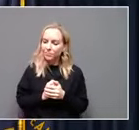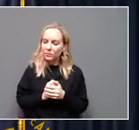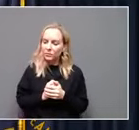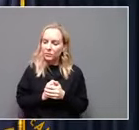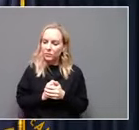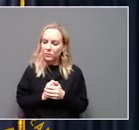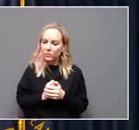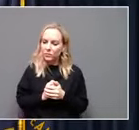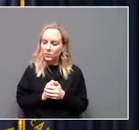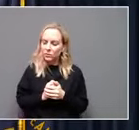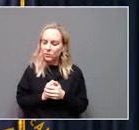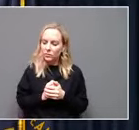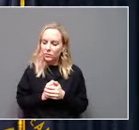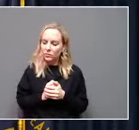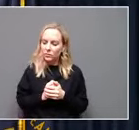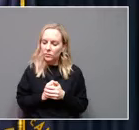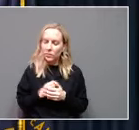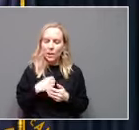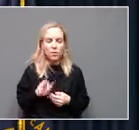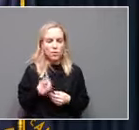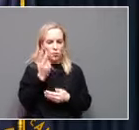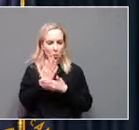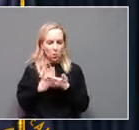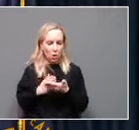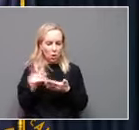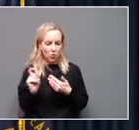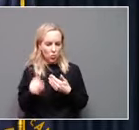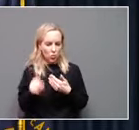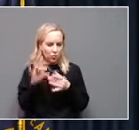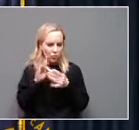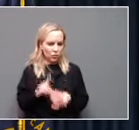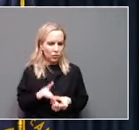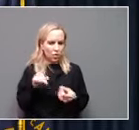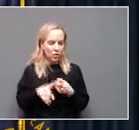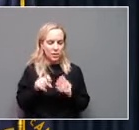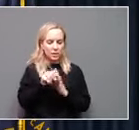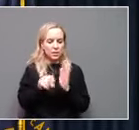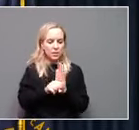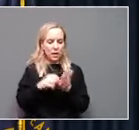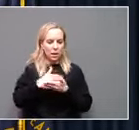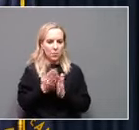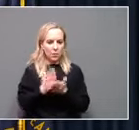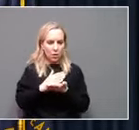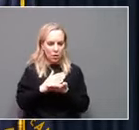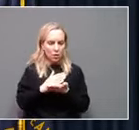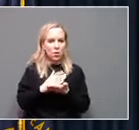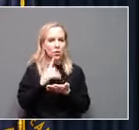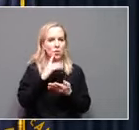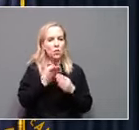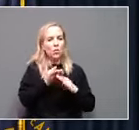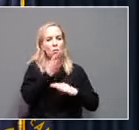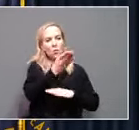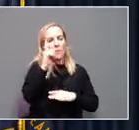I've got a two-part question having to do with the state budget that is going through the General Assembly. I know it's